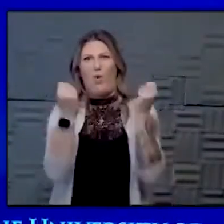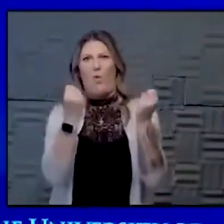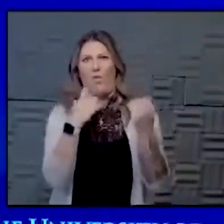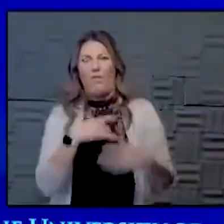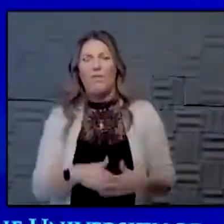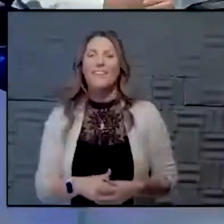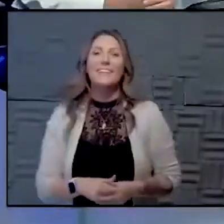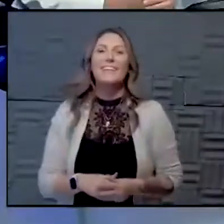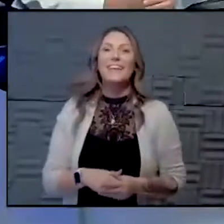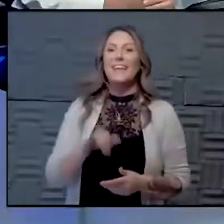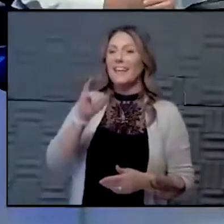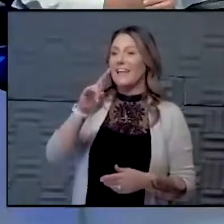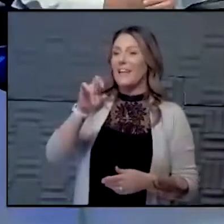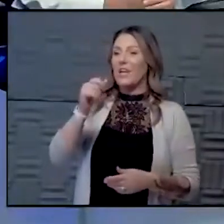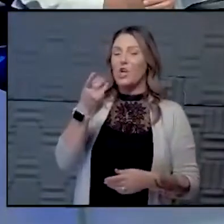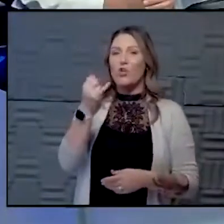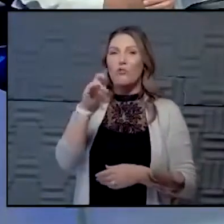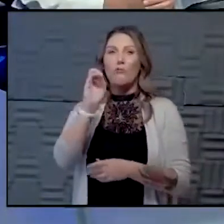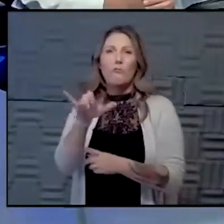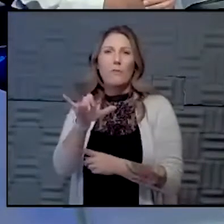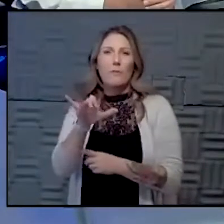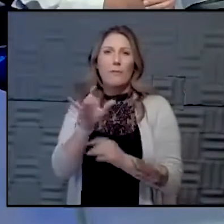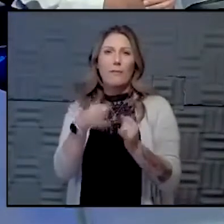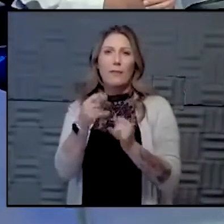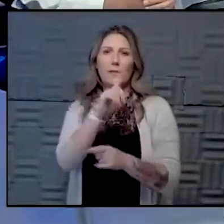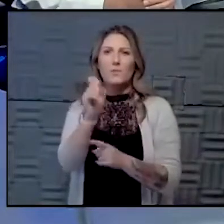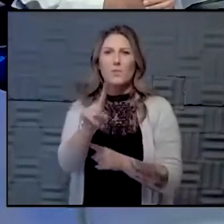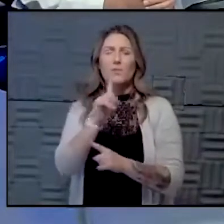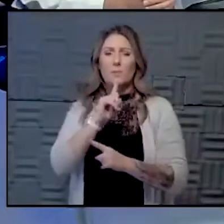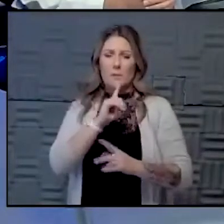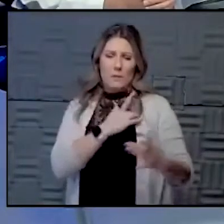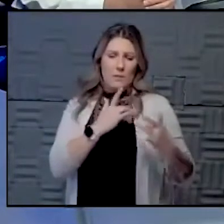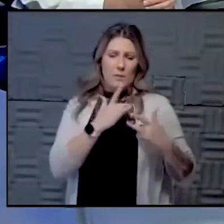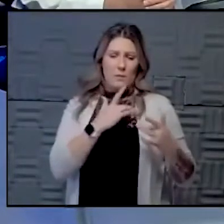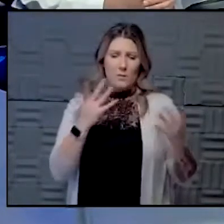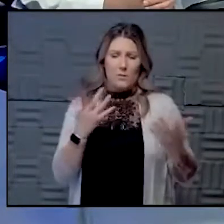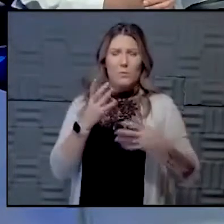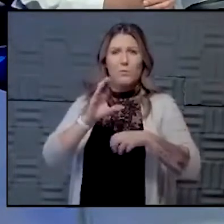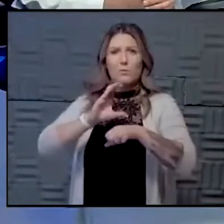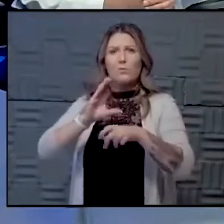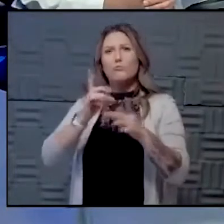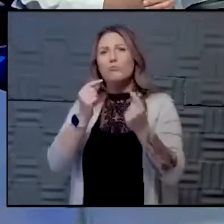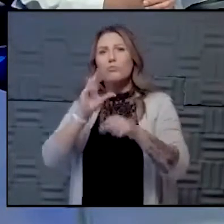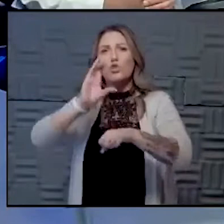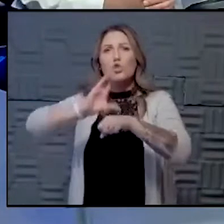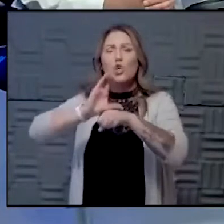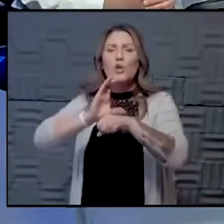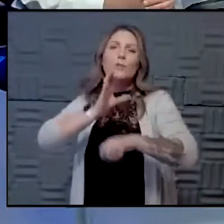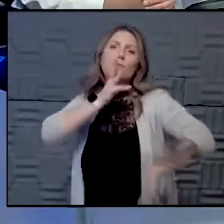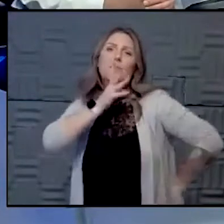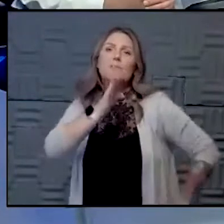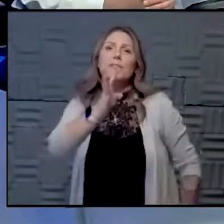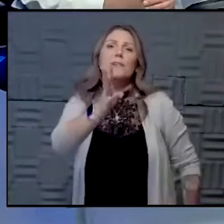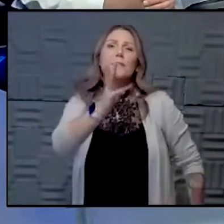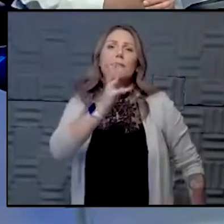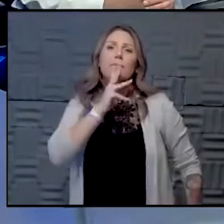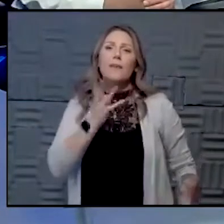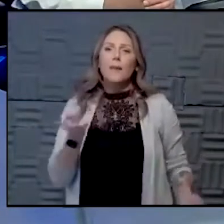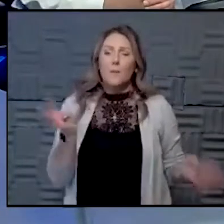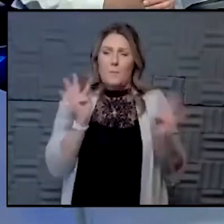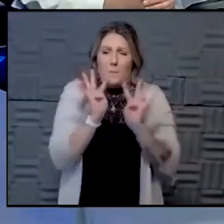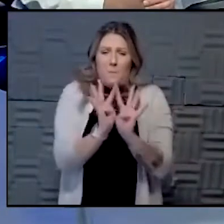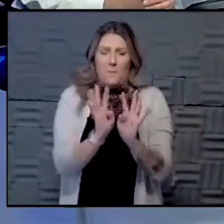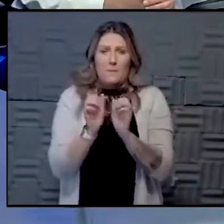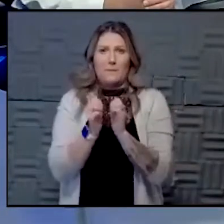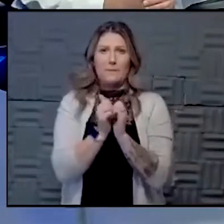And Okay. Yuri has the last question. She's really concerned about what to do in church with singing and being close together